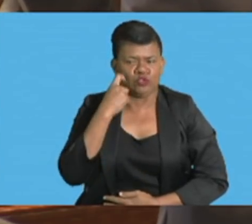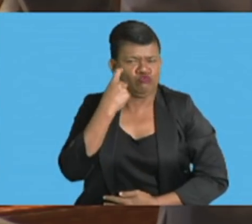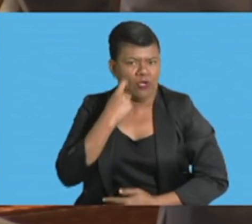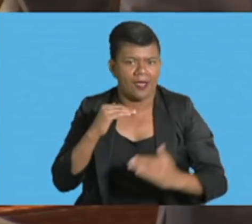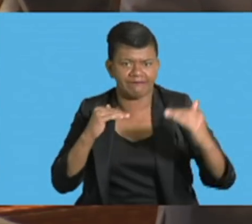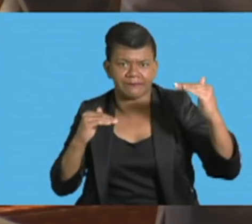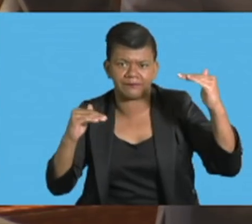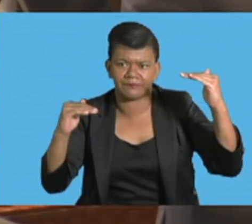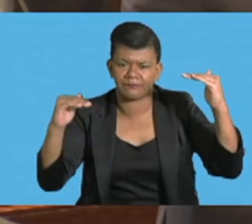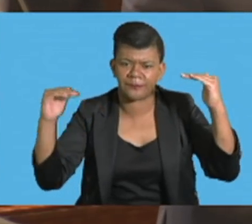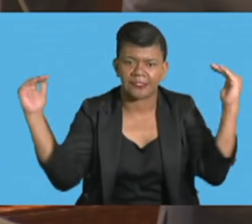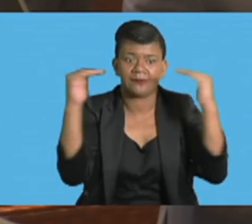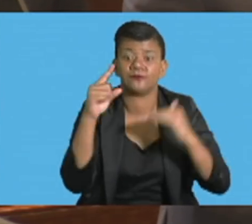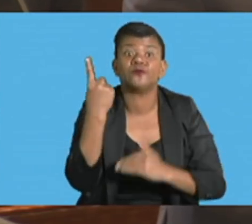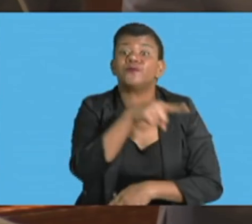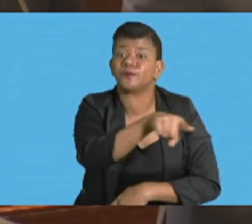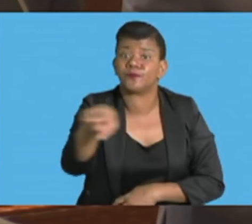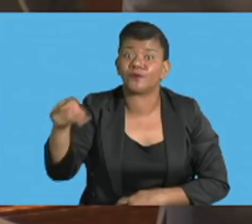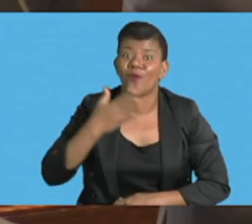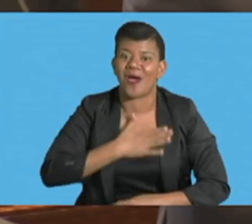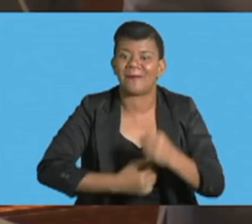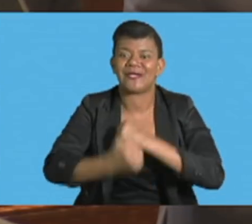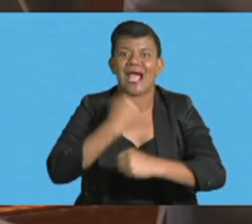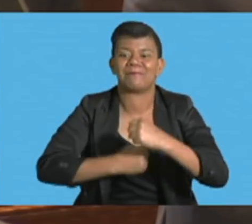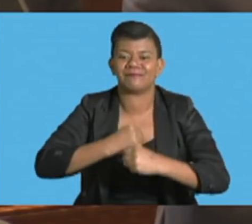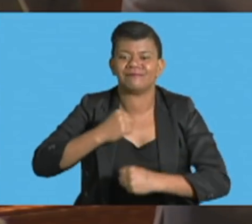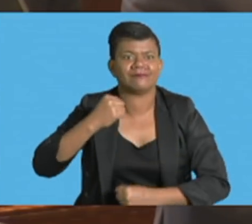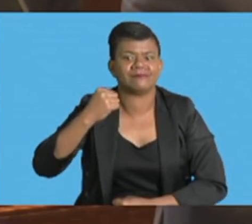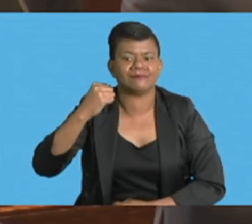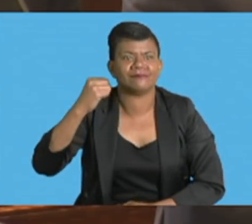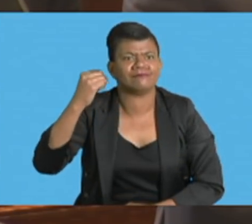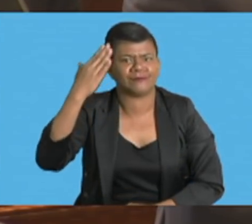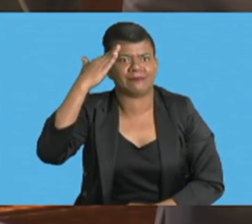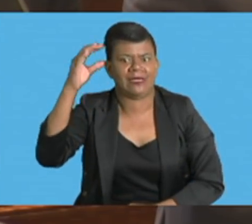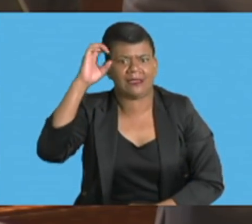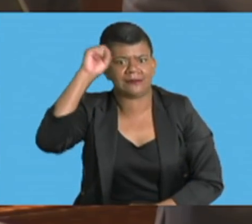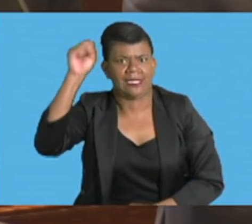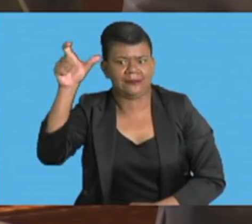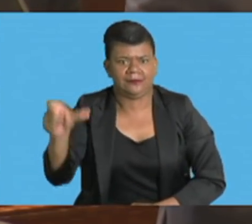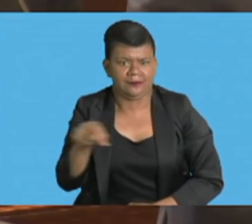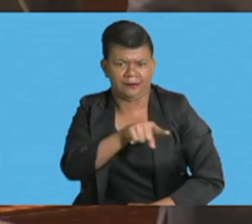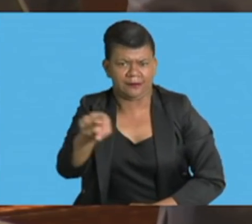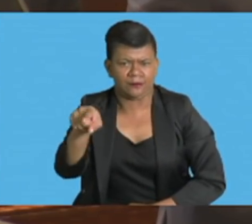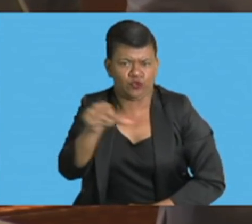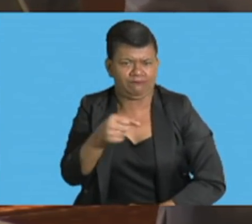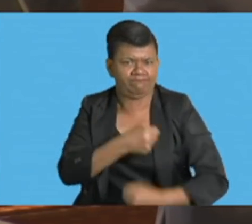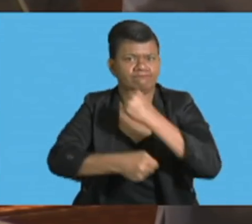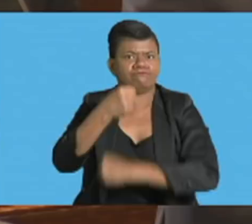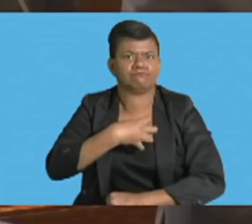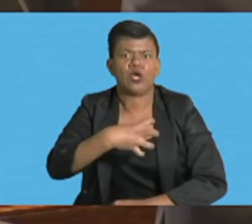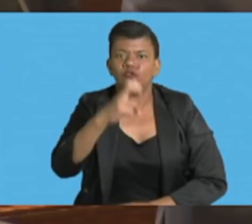citizenship, opening up the right to work for spouses of Fijians, and creating new categories for permanent